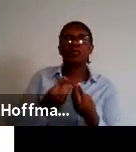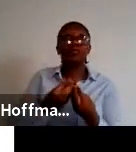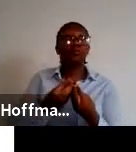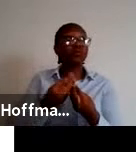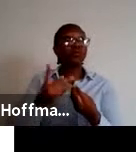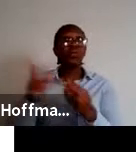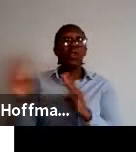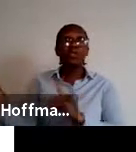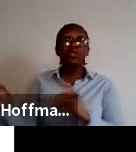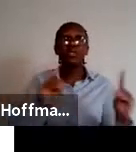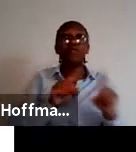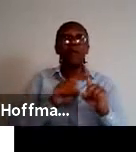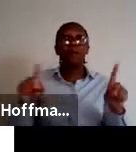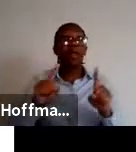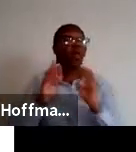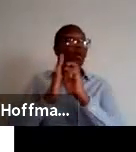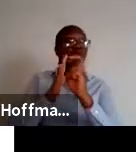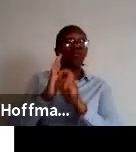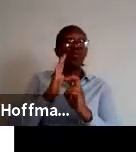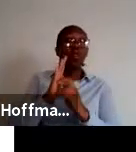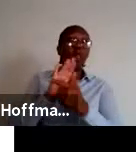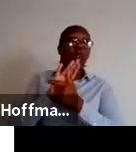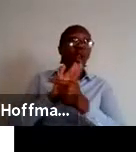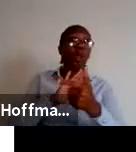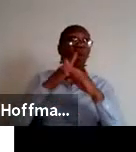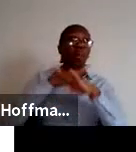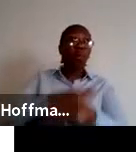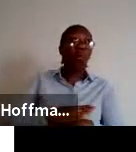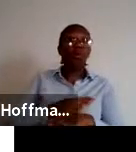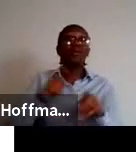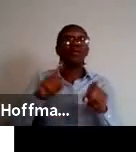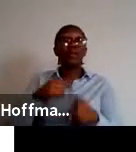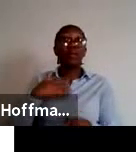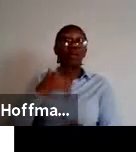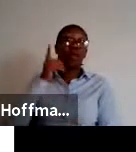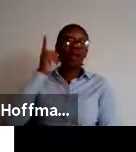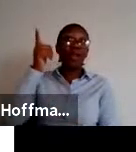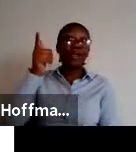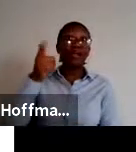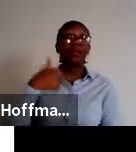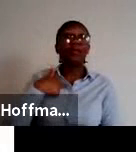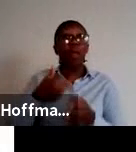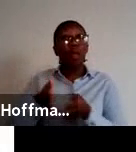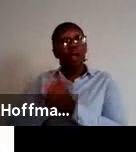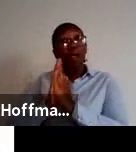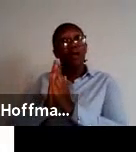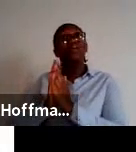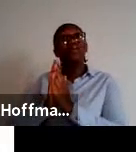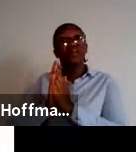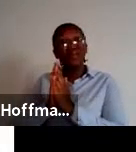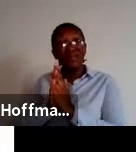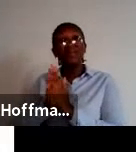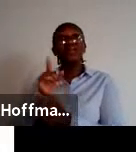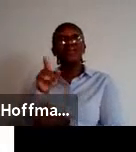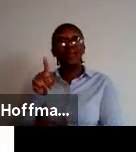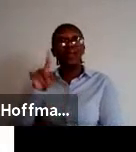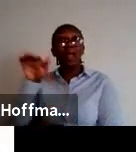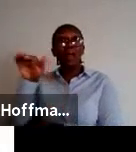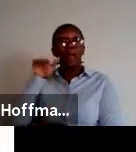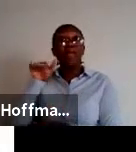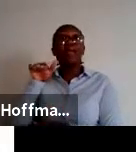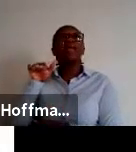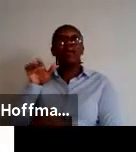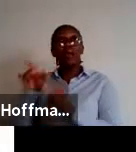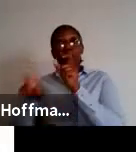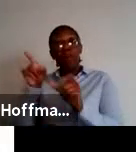counterfeited. It is for that reason that later on I will be asking the brand holders as to what their role will be in terms